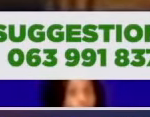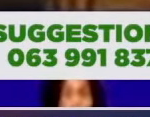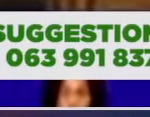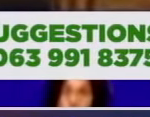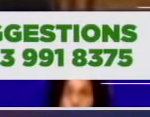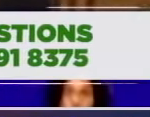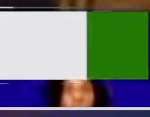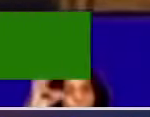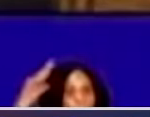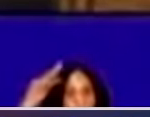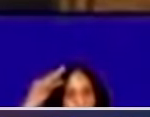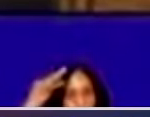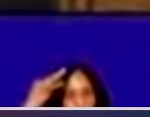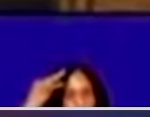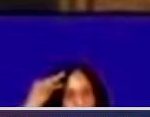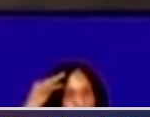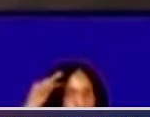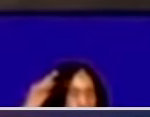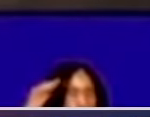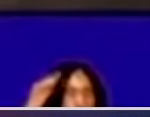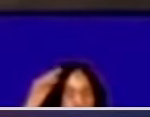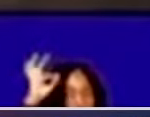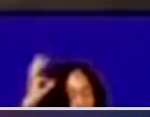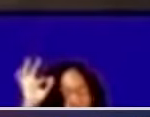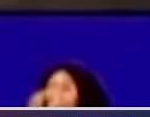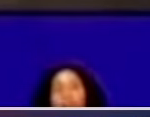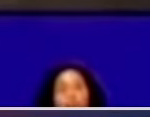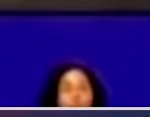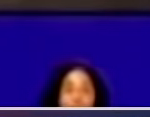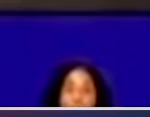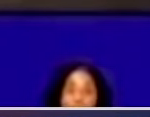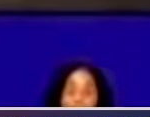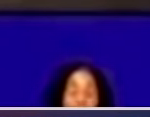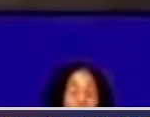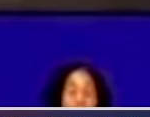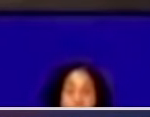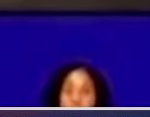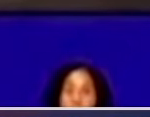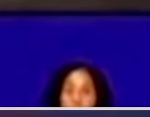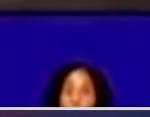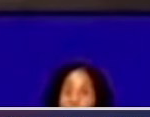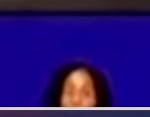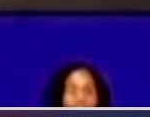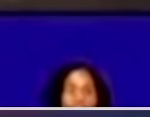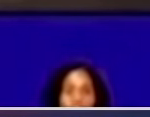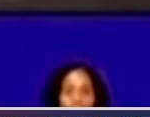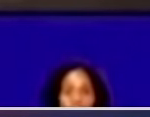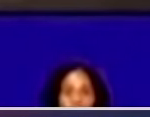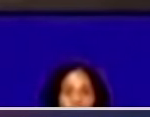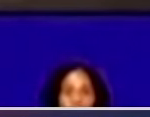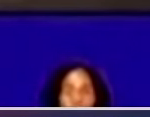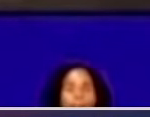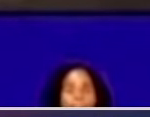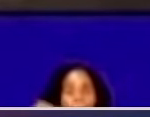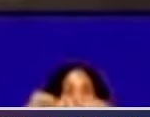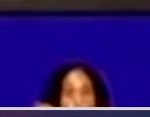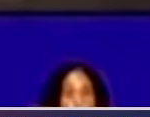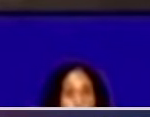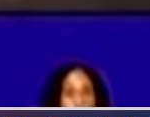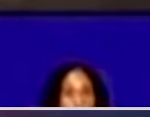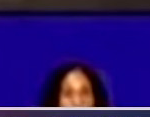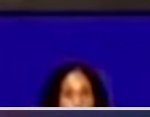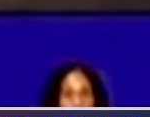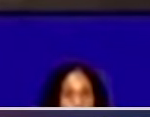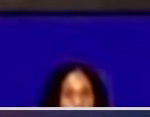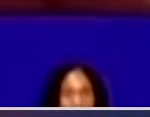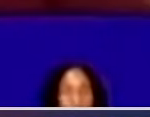jobs. Government must create the conditions that will enable the private sector," unquote.